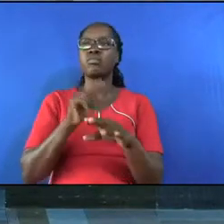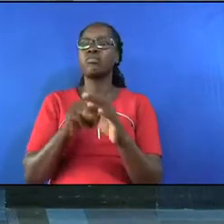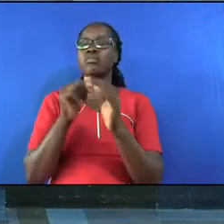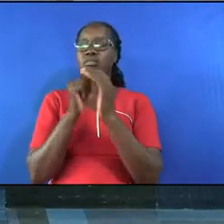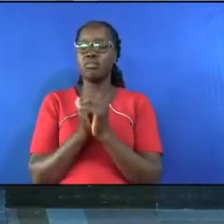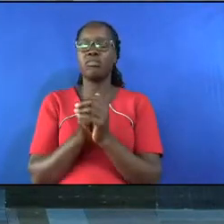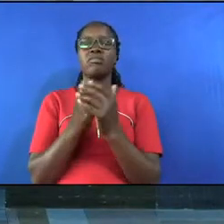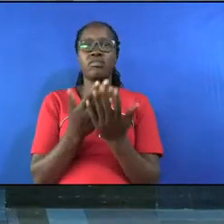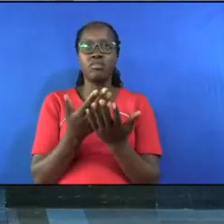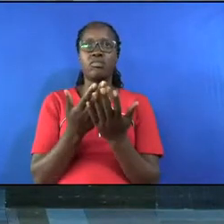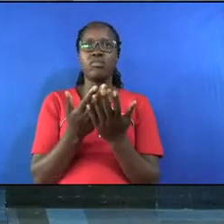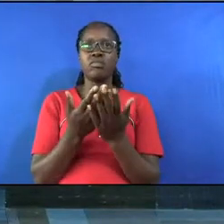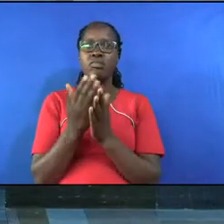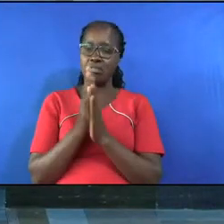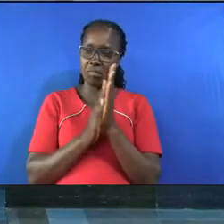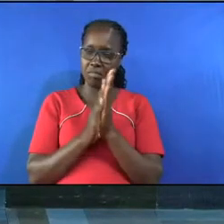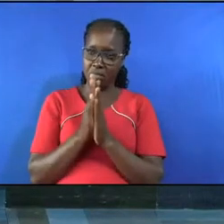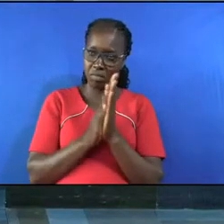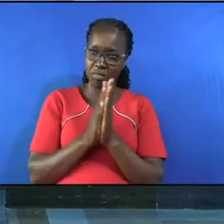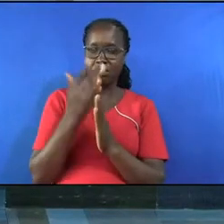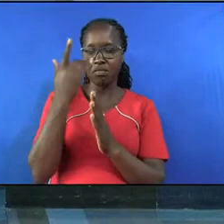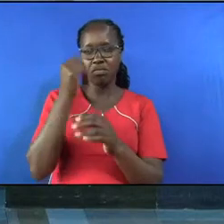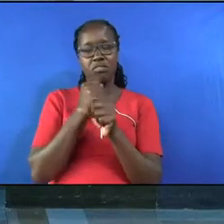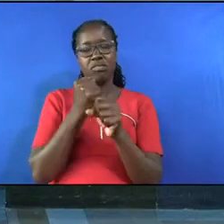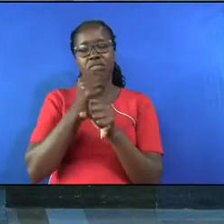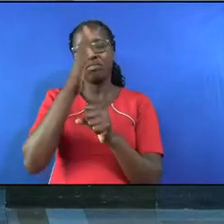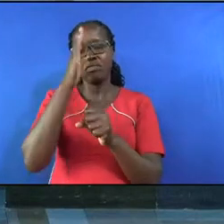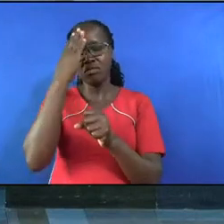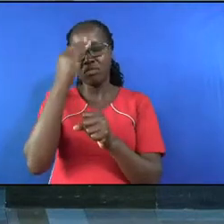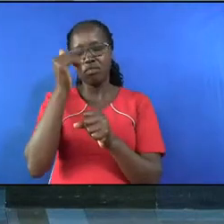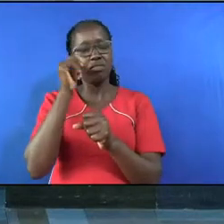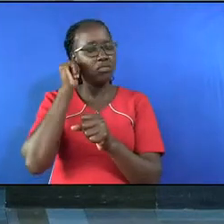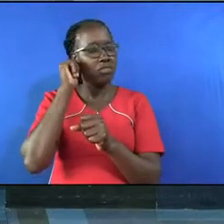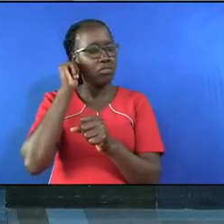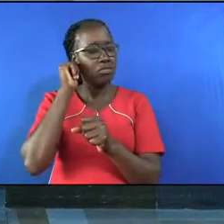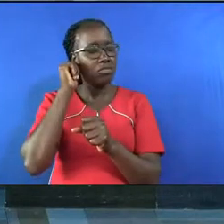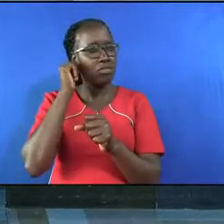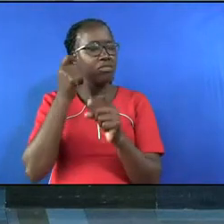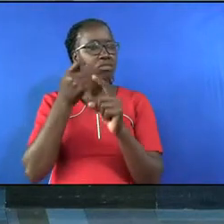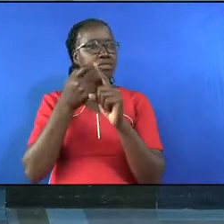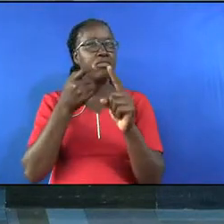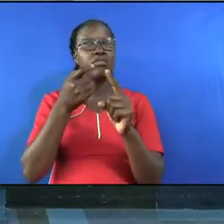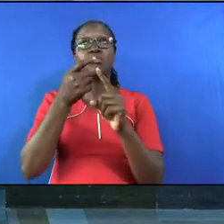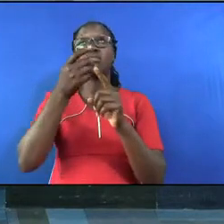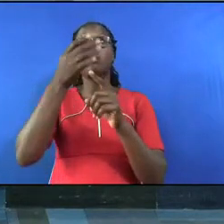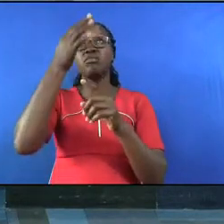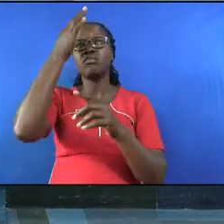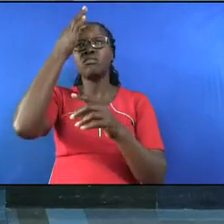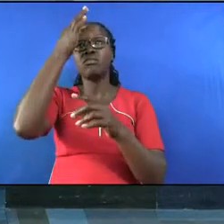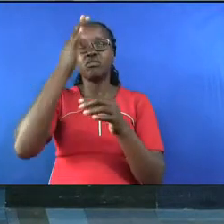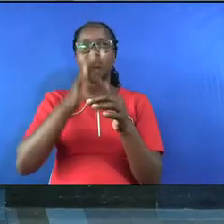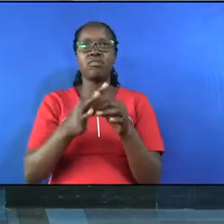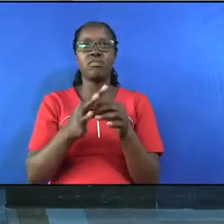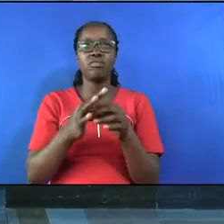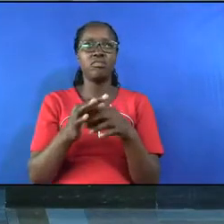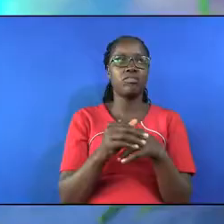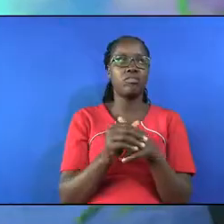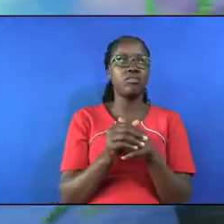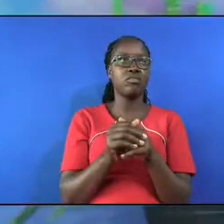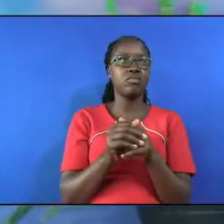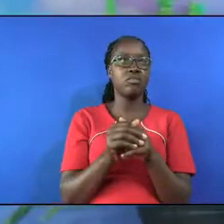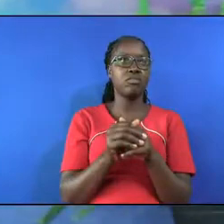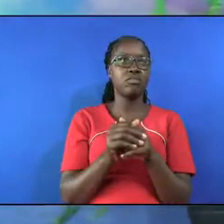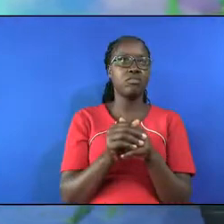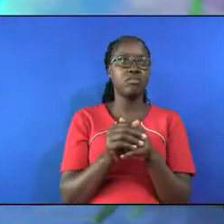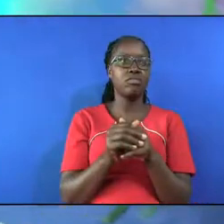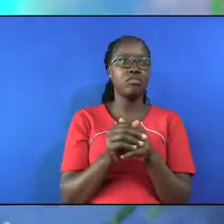worship. They will be so zealous for God. Why? Because their obedience is out of faith. Amen? Amen. And